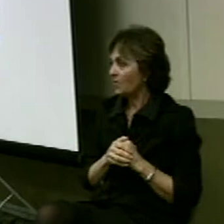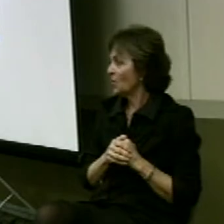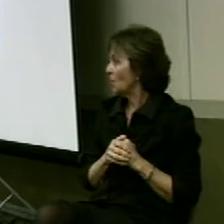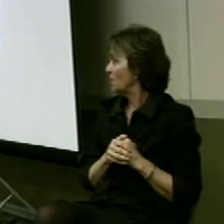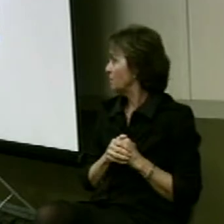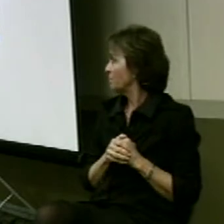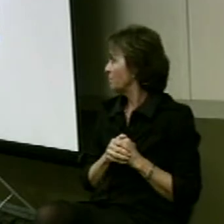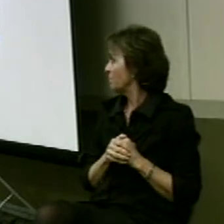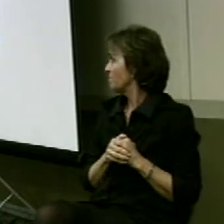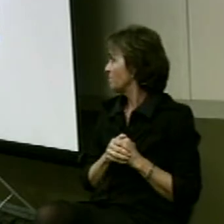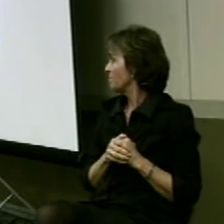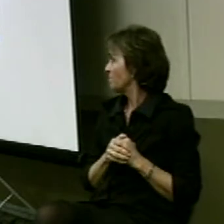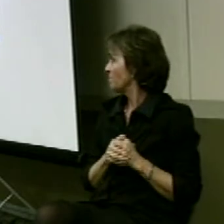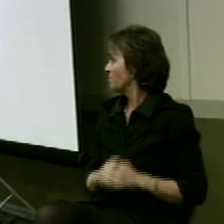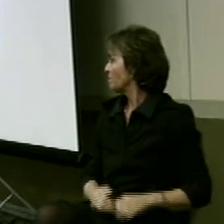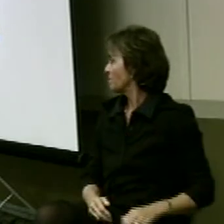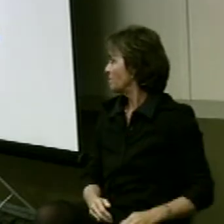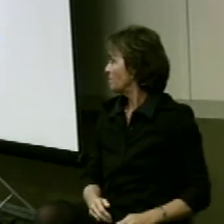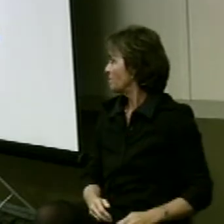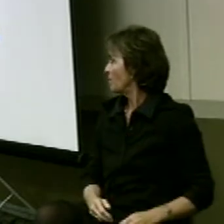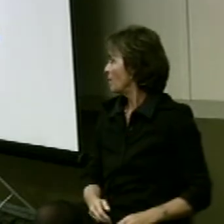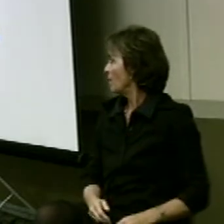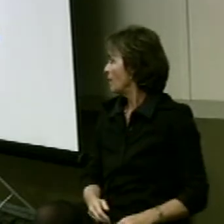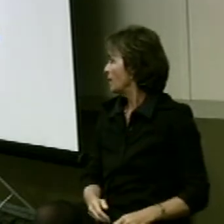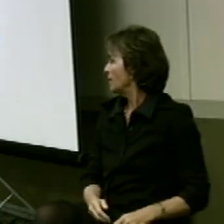The progress continued. Whoops.